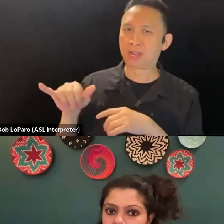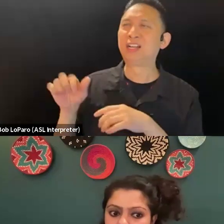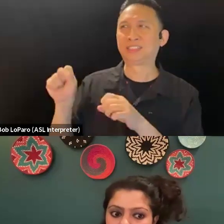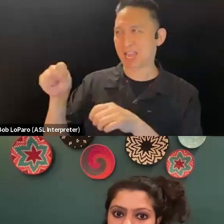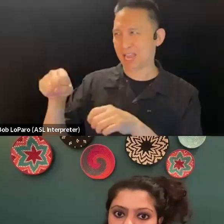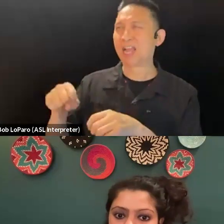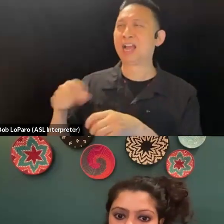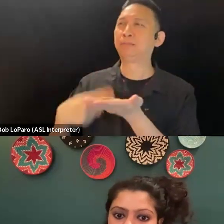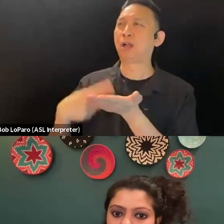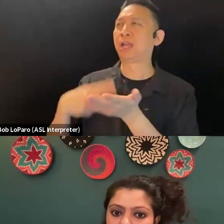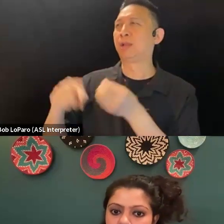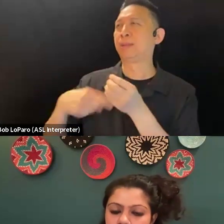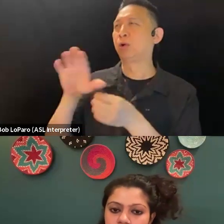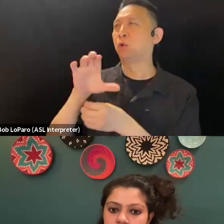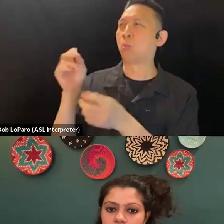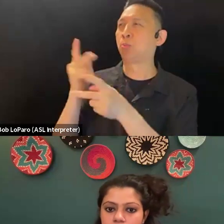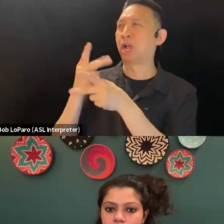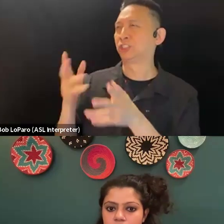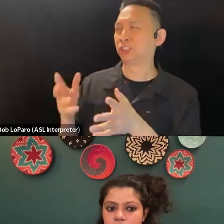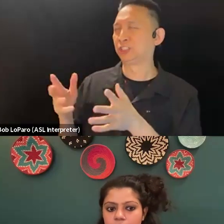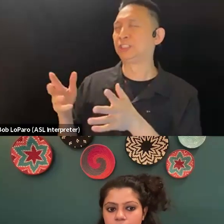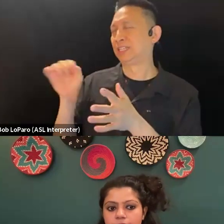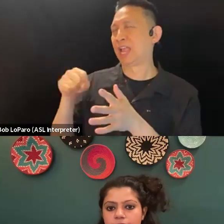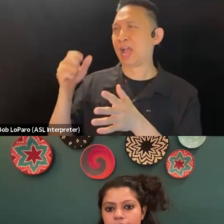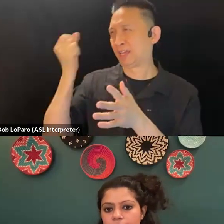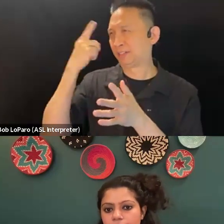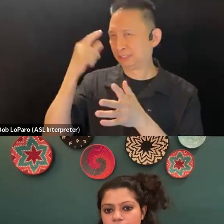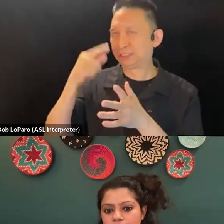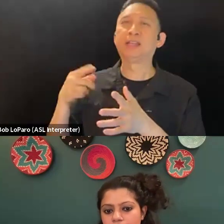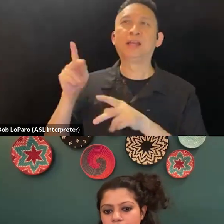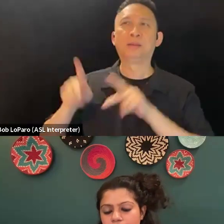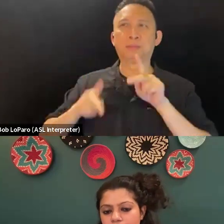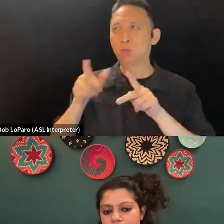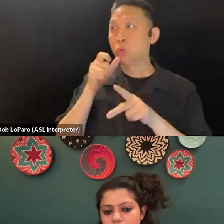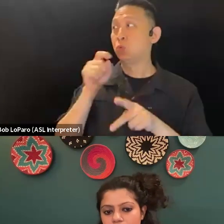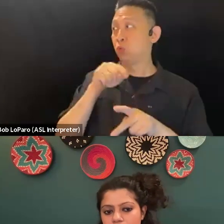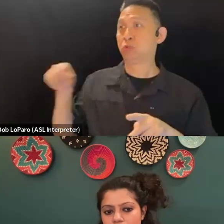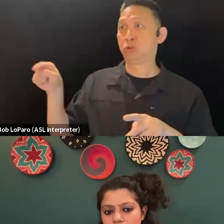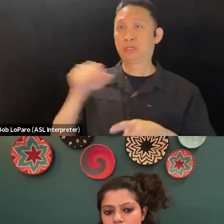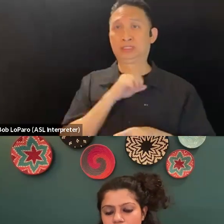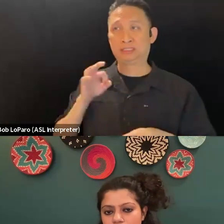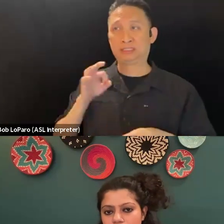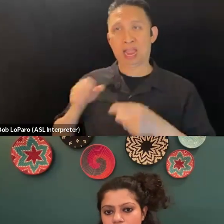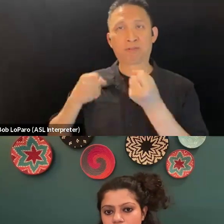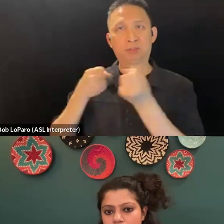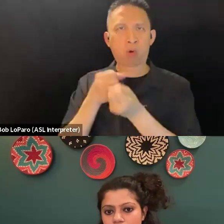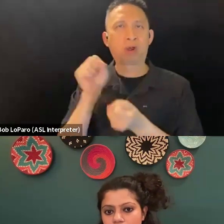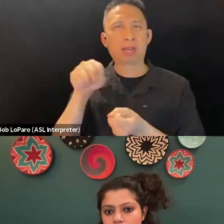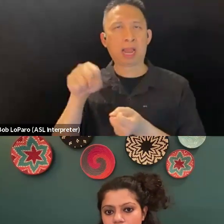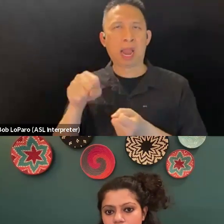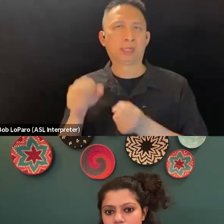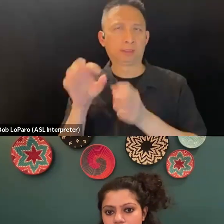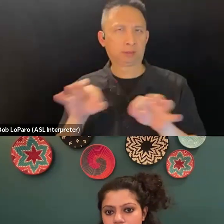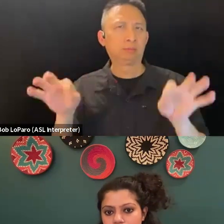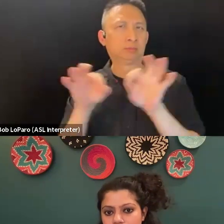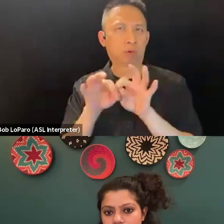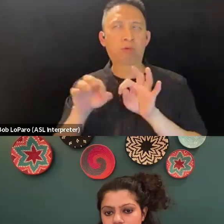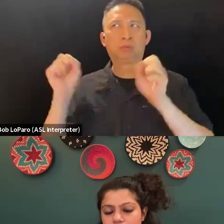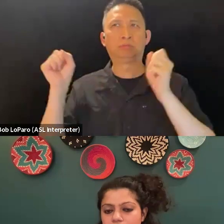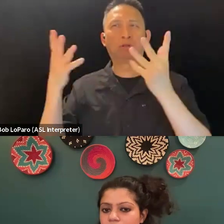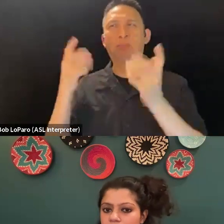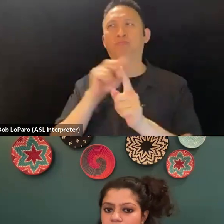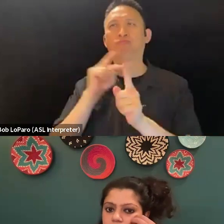running this platform, is that we're also reconciling that not all films get the kind of funds and support and so on and so forth, or it happens